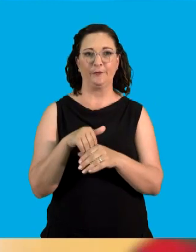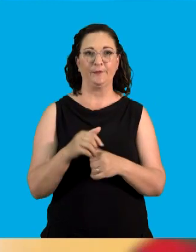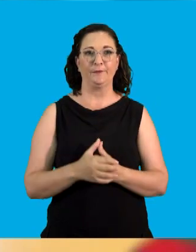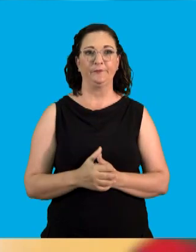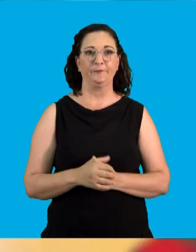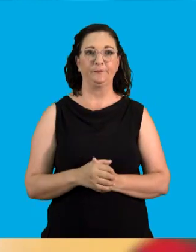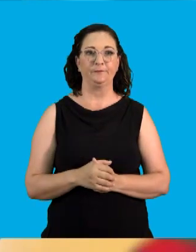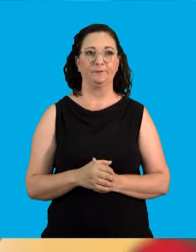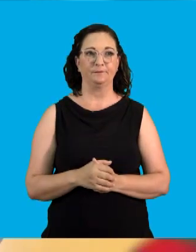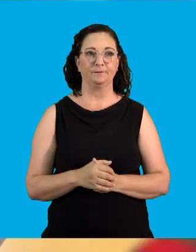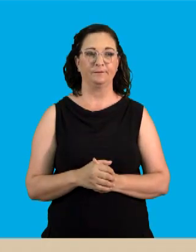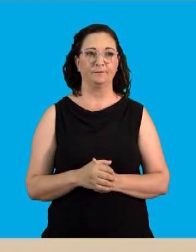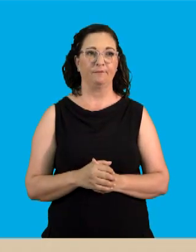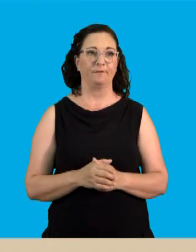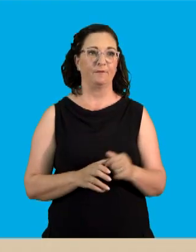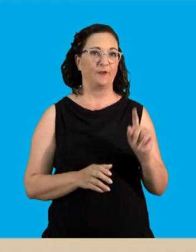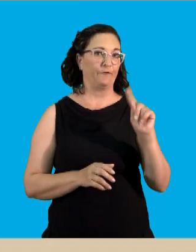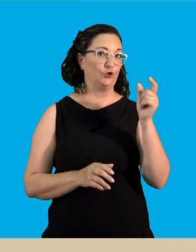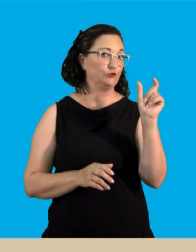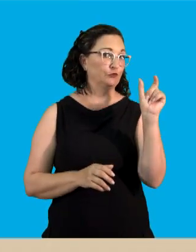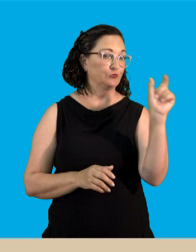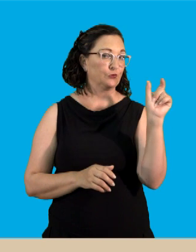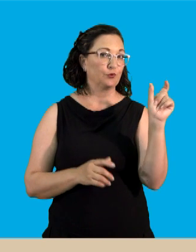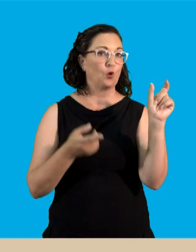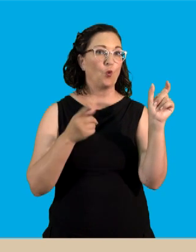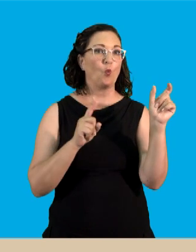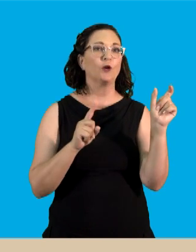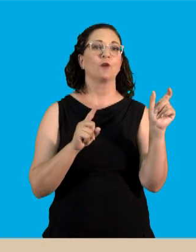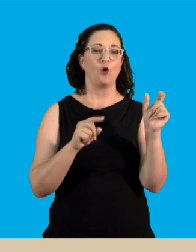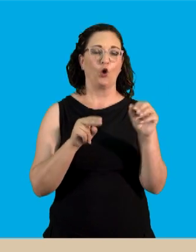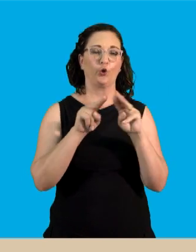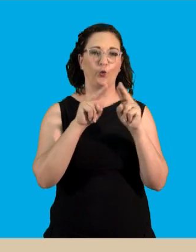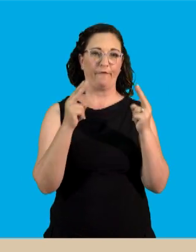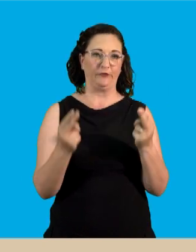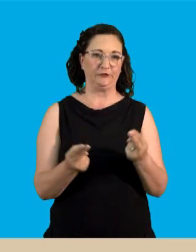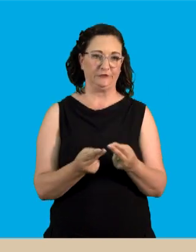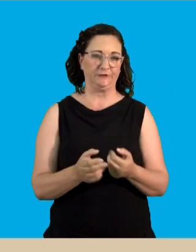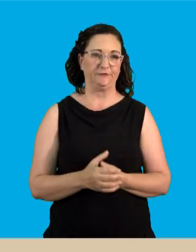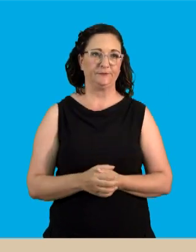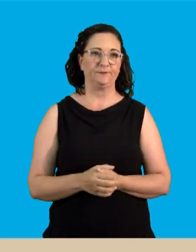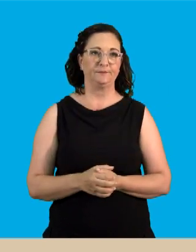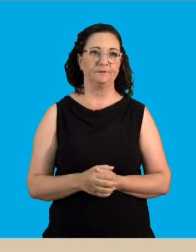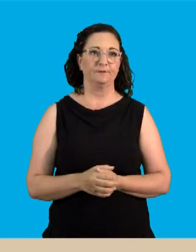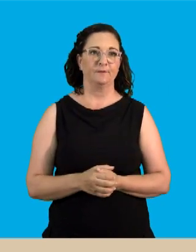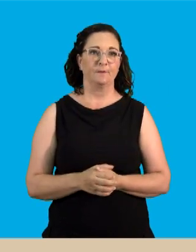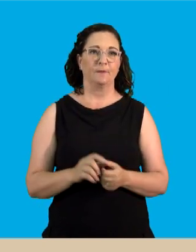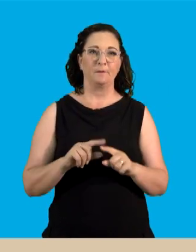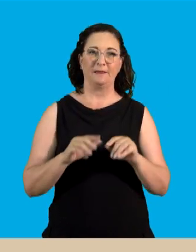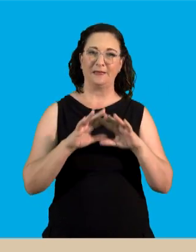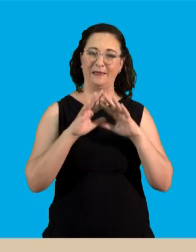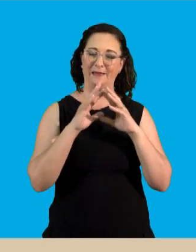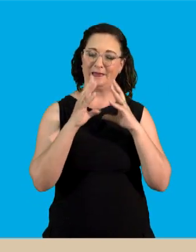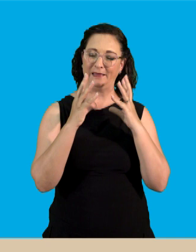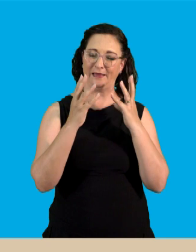Okay, excuse me about that one. So let us look at the first term there. We have universe. Universe is